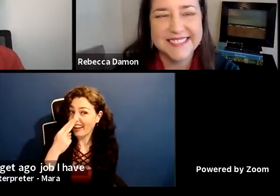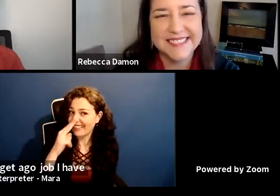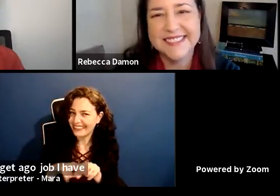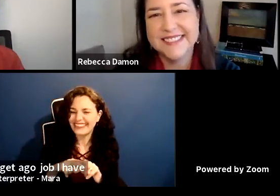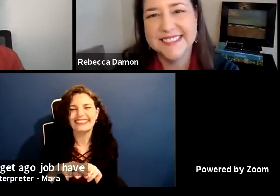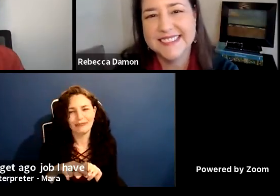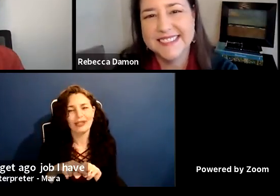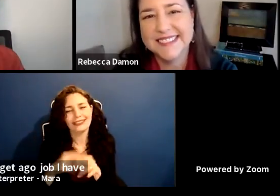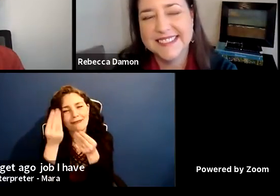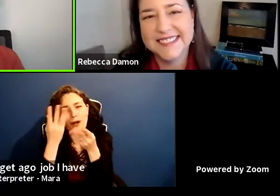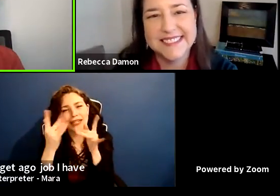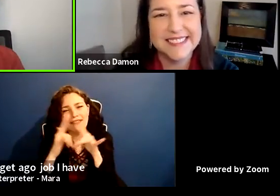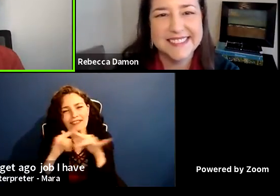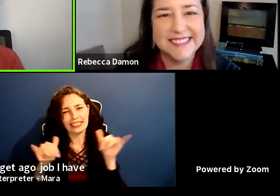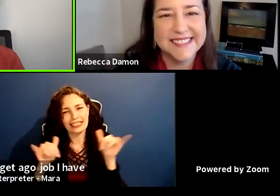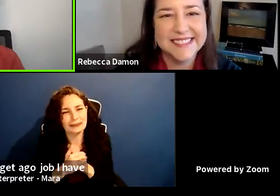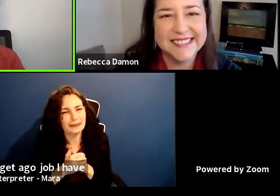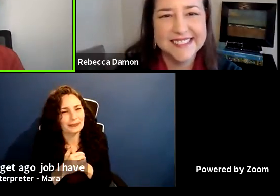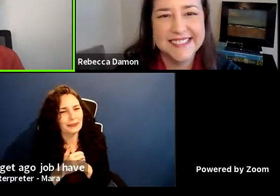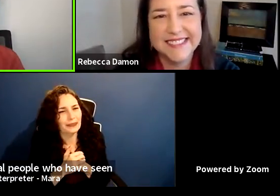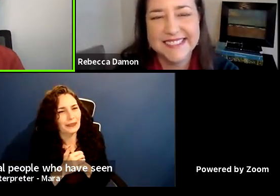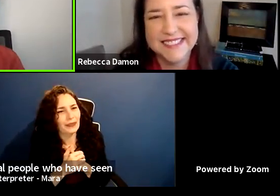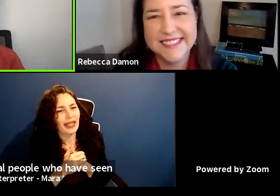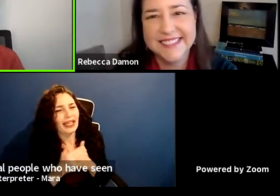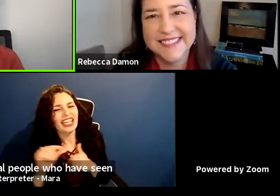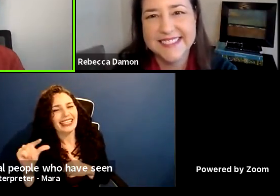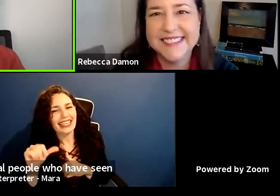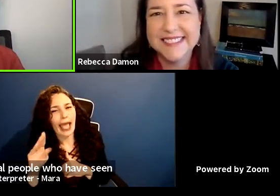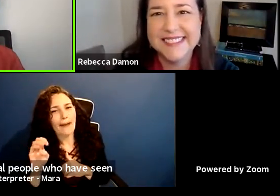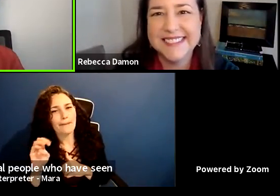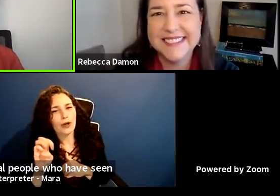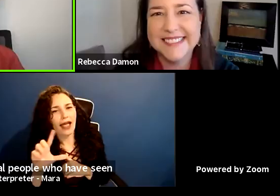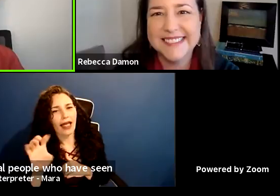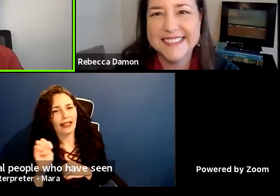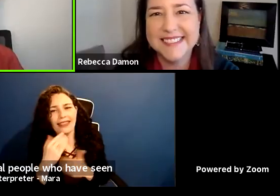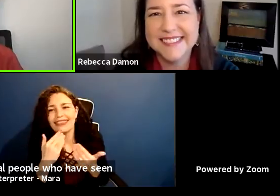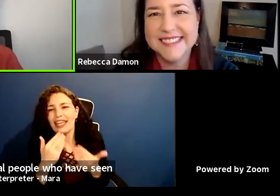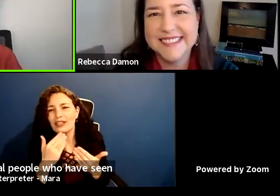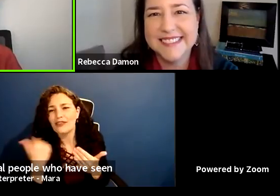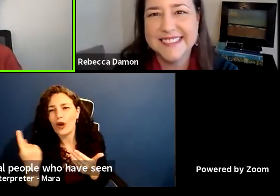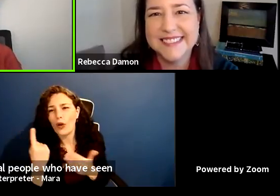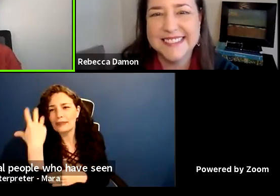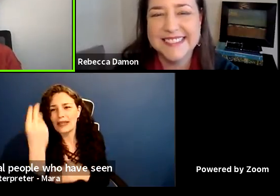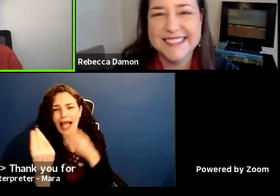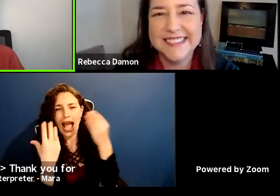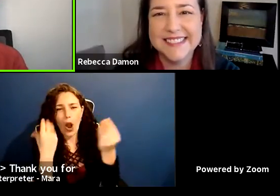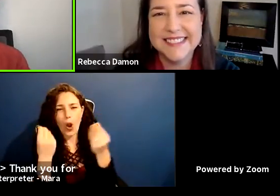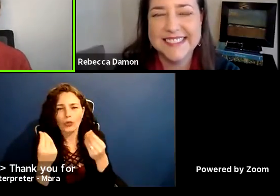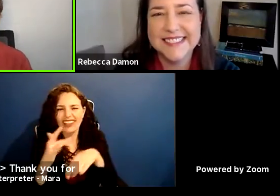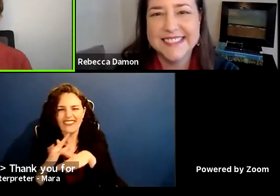informative. Thank you so much. Thank you for always being out there, Bob, being open to everybody.